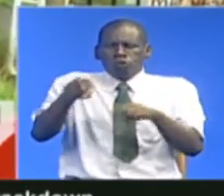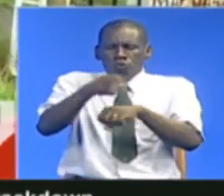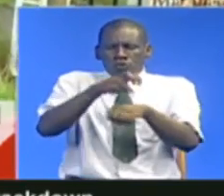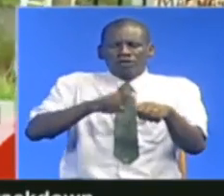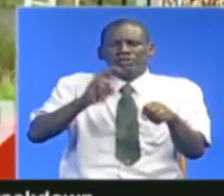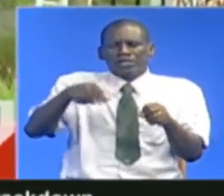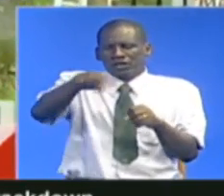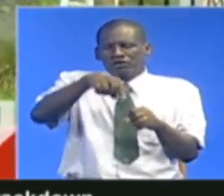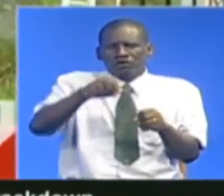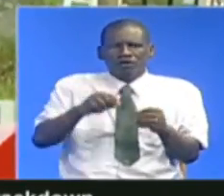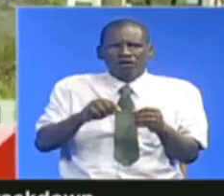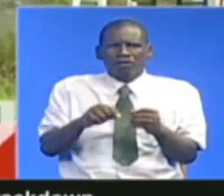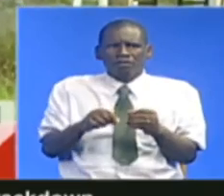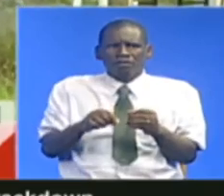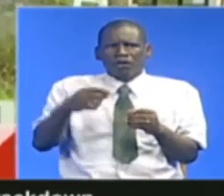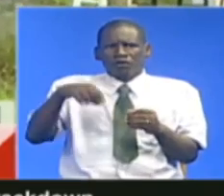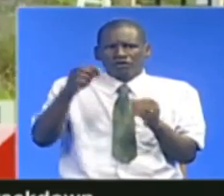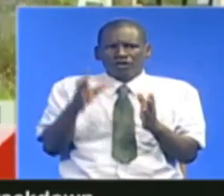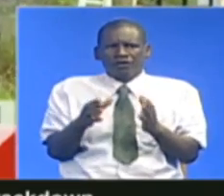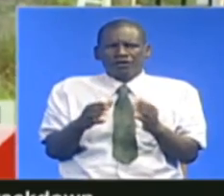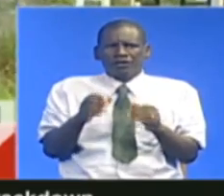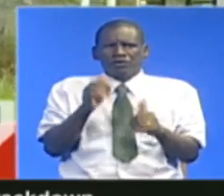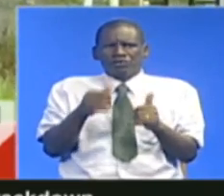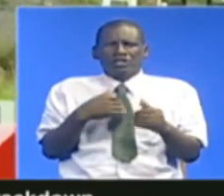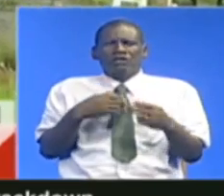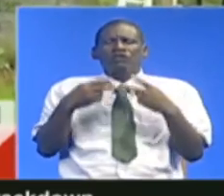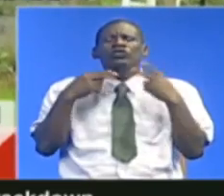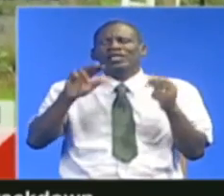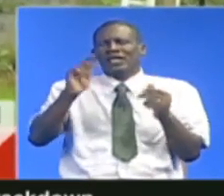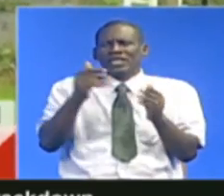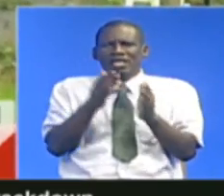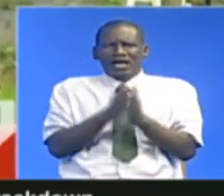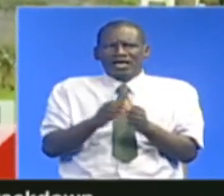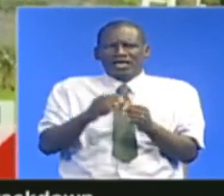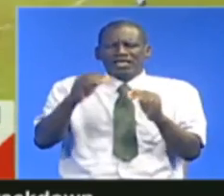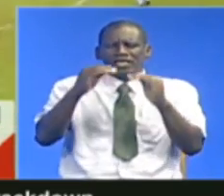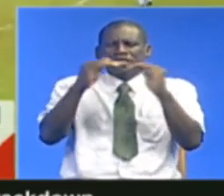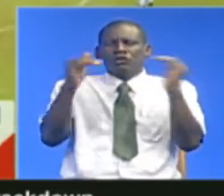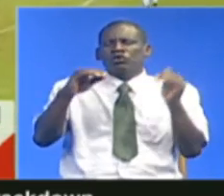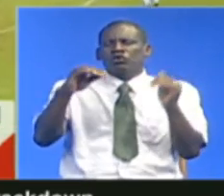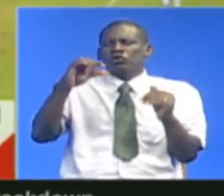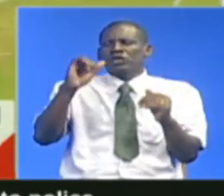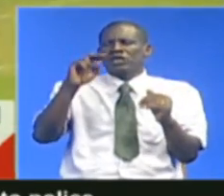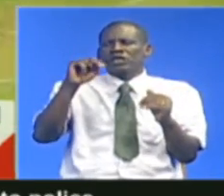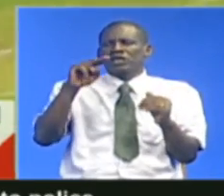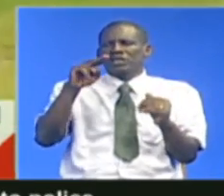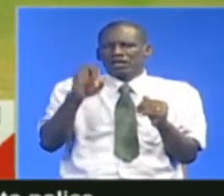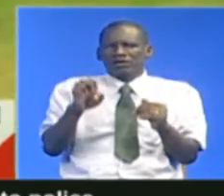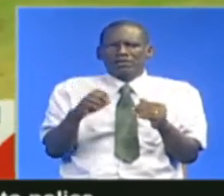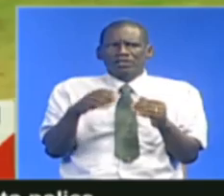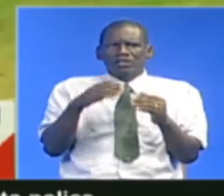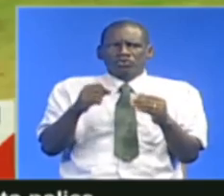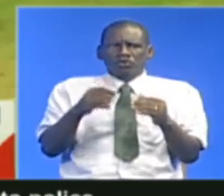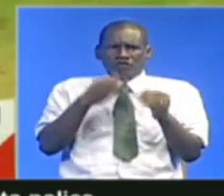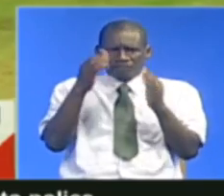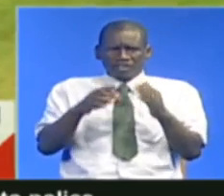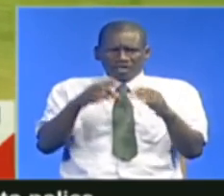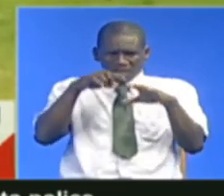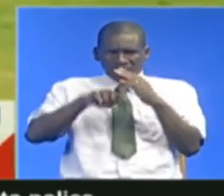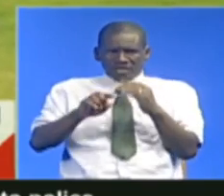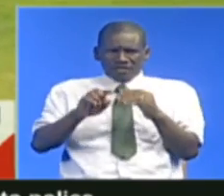round first leg qualifier, pitting hosts Kenya and Equatorial Guinea. The visitors took the lead through Boho Sayo's